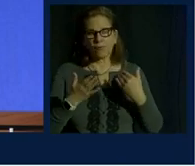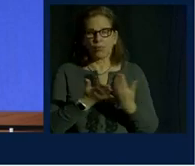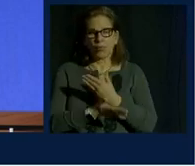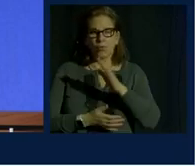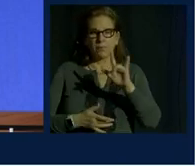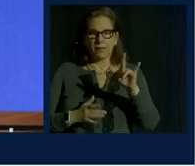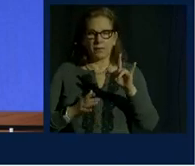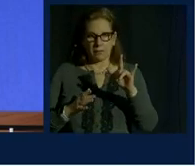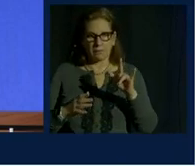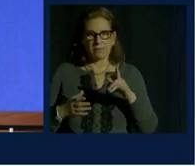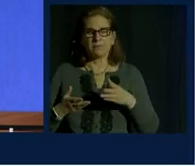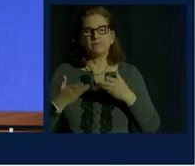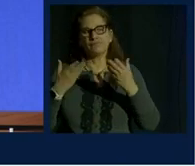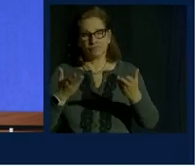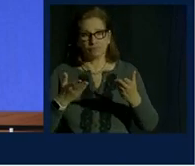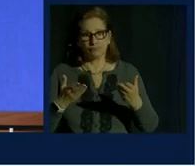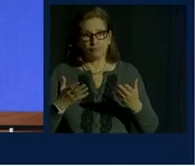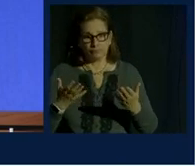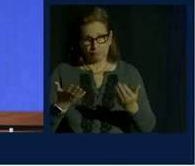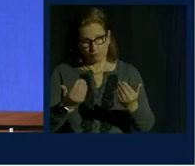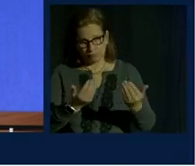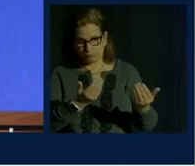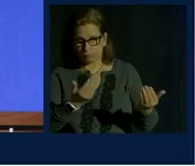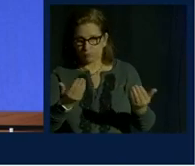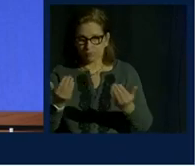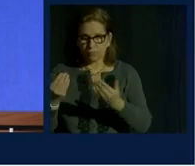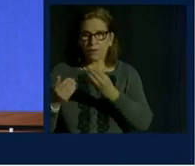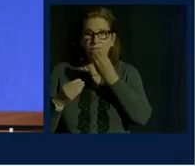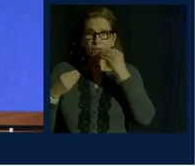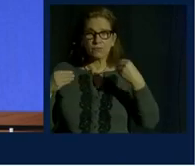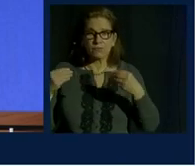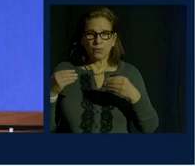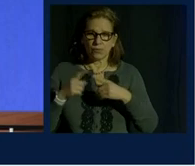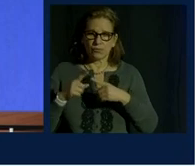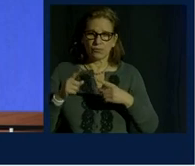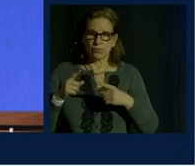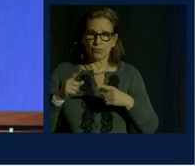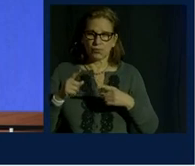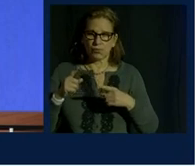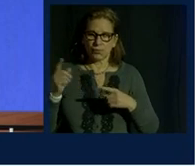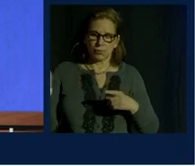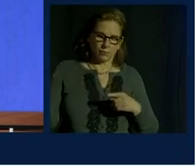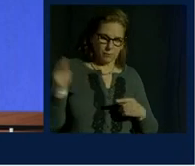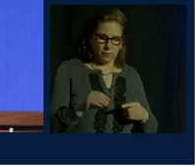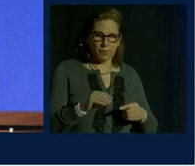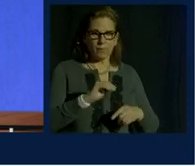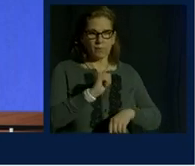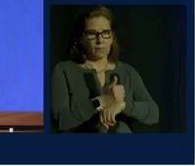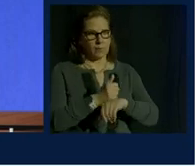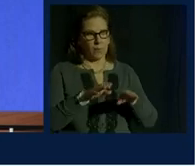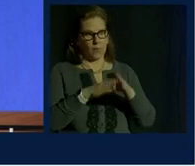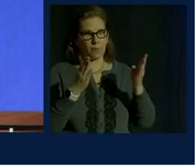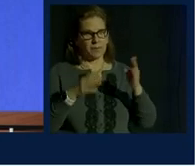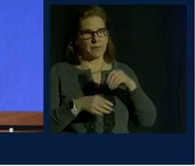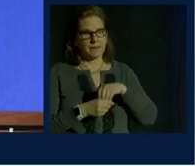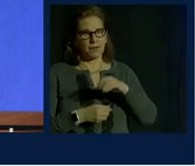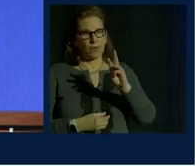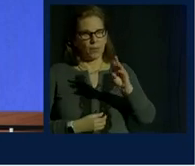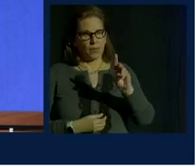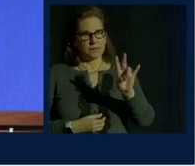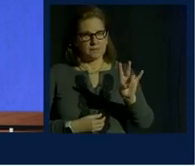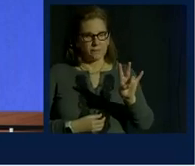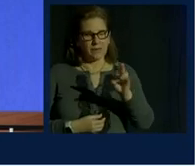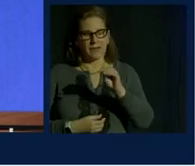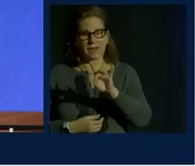attract grocery stores towards 7 and 8 by allowing them to sell wine, beer, and spirits if they locate first in Ward 7 and